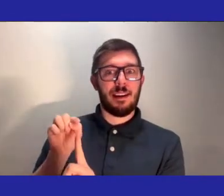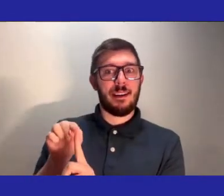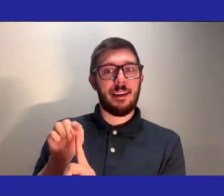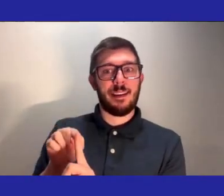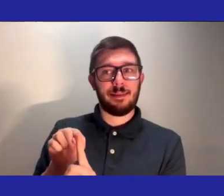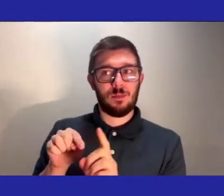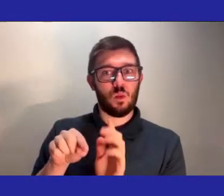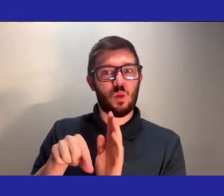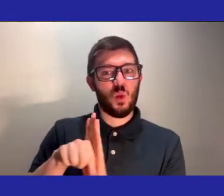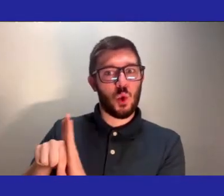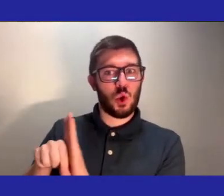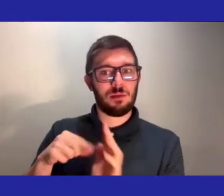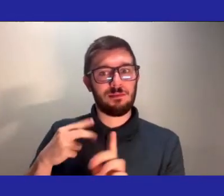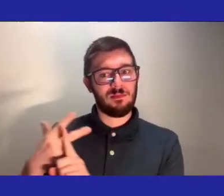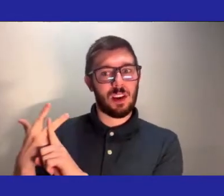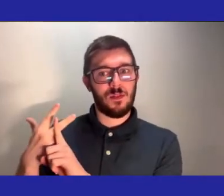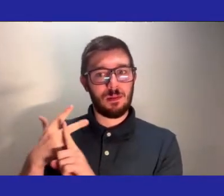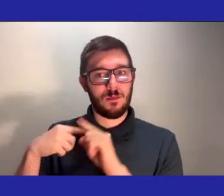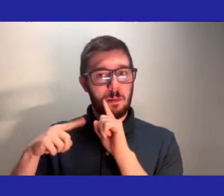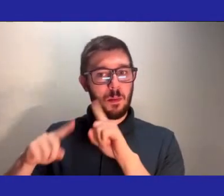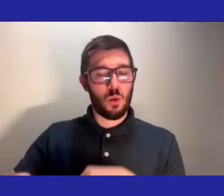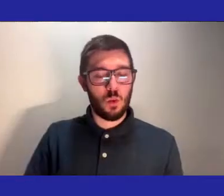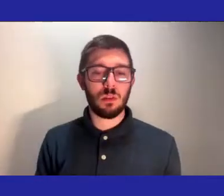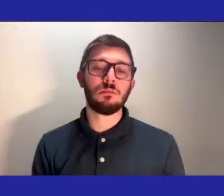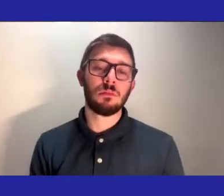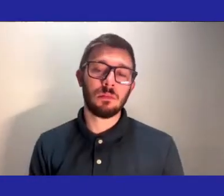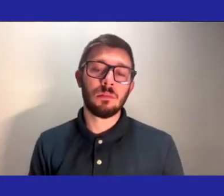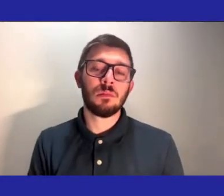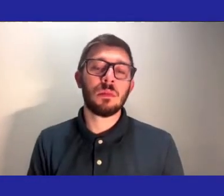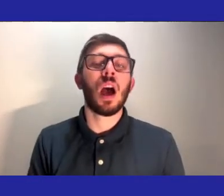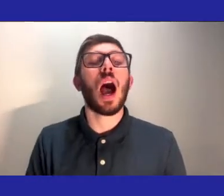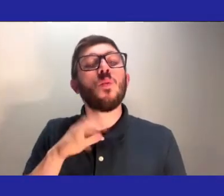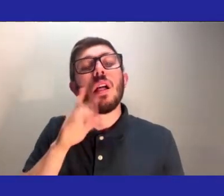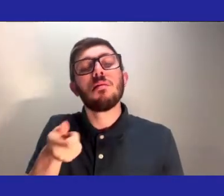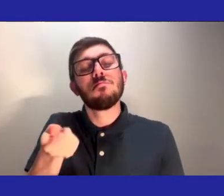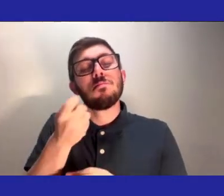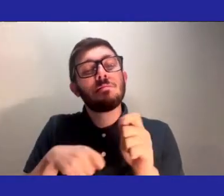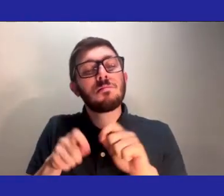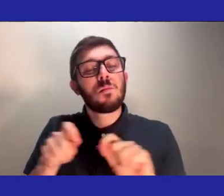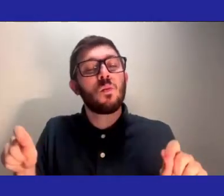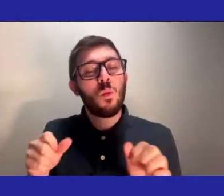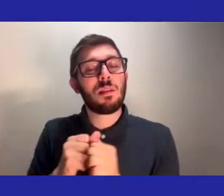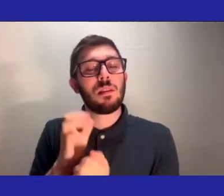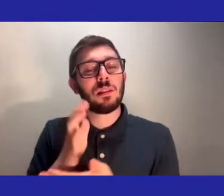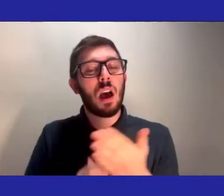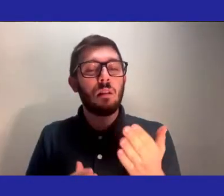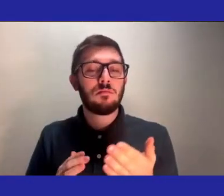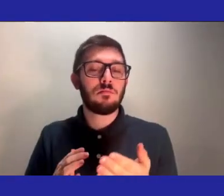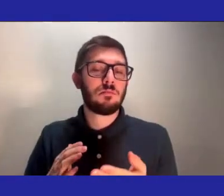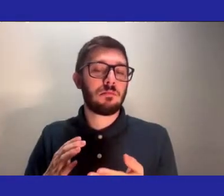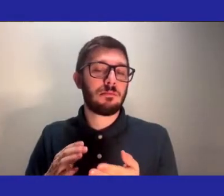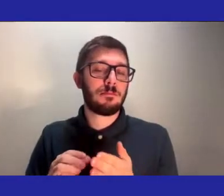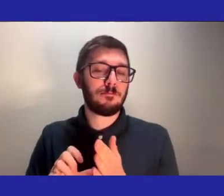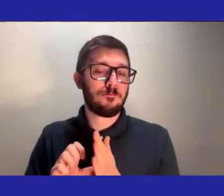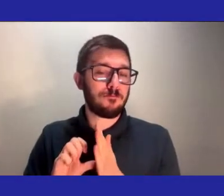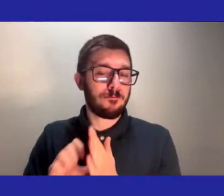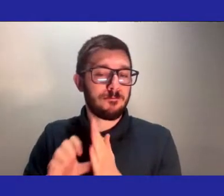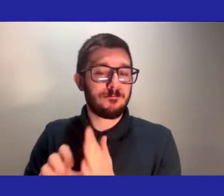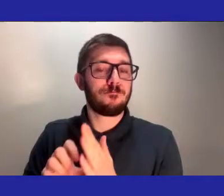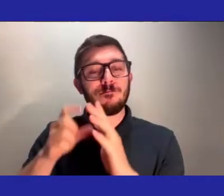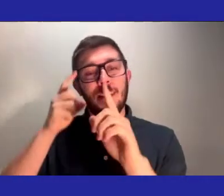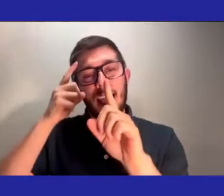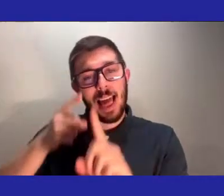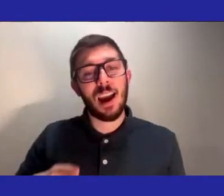quarter. And I think I'm going to close with just highlighting, if I'm right, if we can go to the next slide. Oh, sorry,